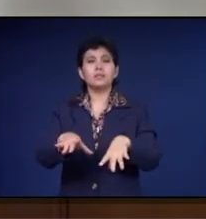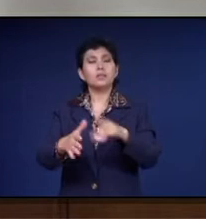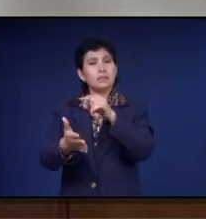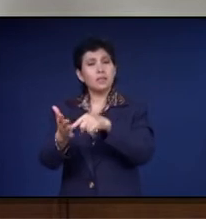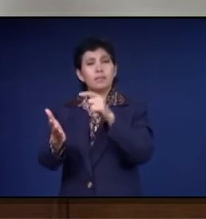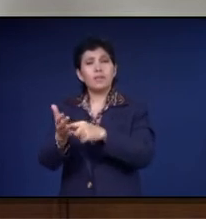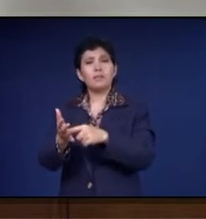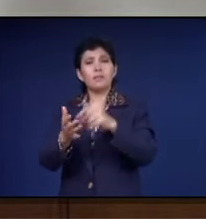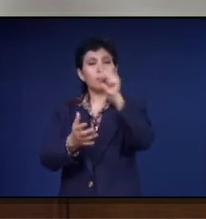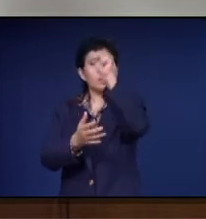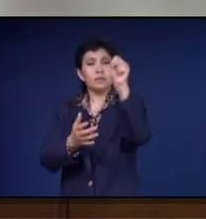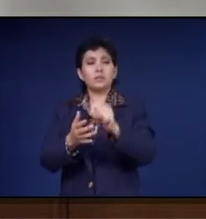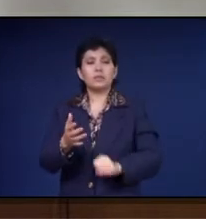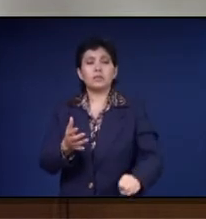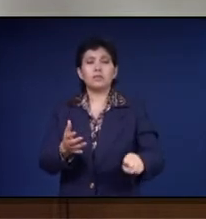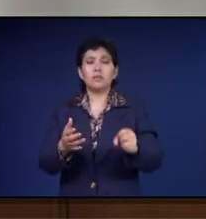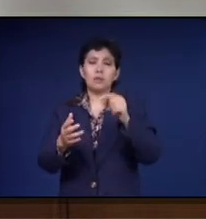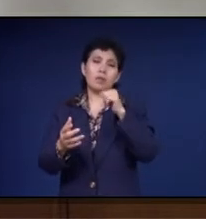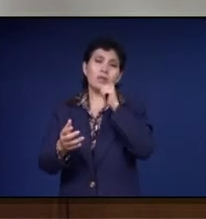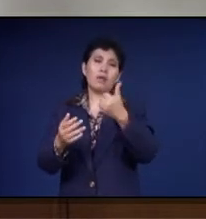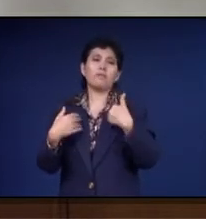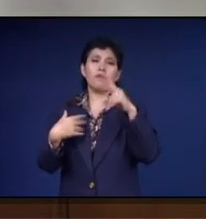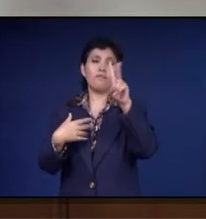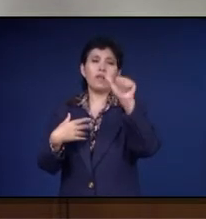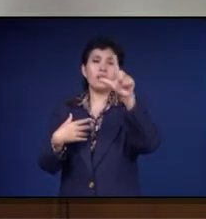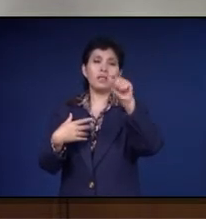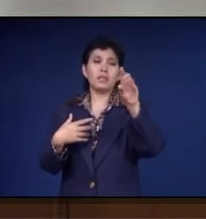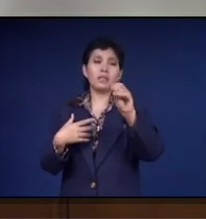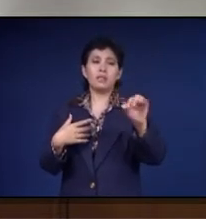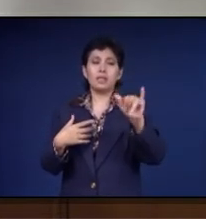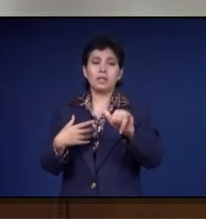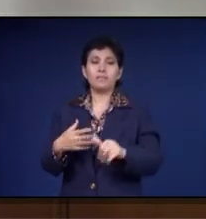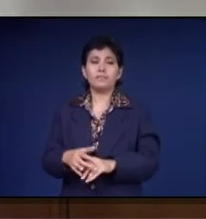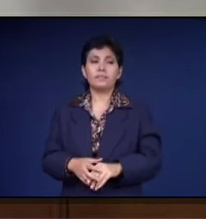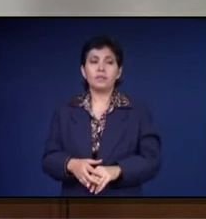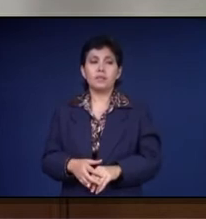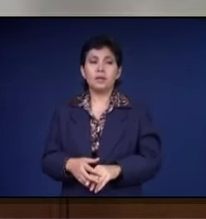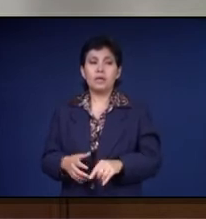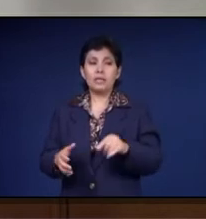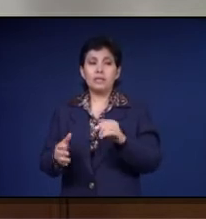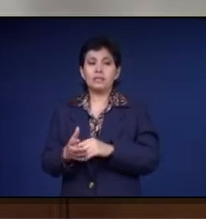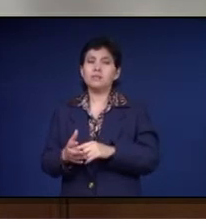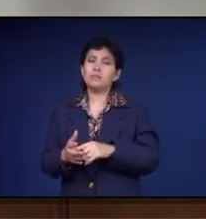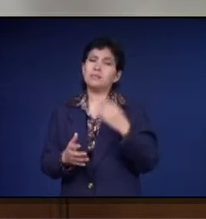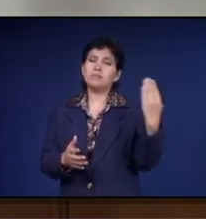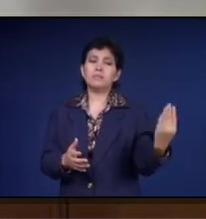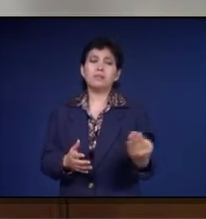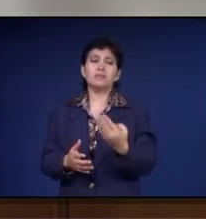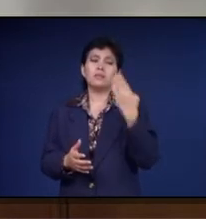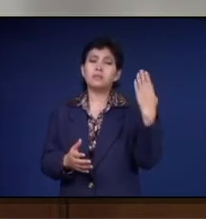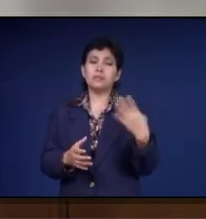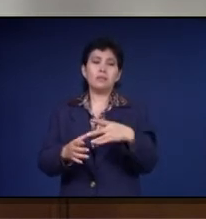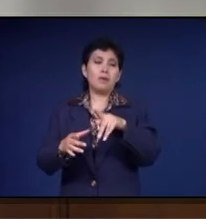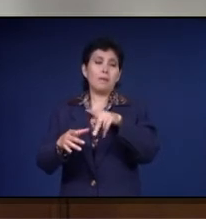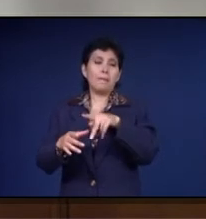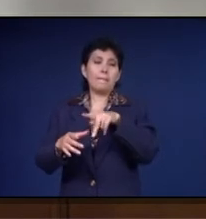the questionnaire doesn't have any validity because they tested the wrong things. And it's often present.